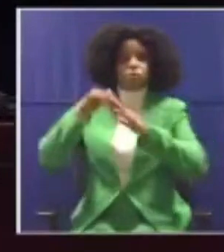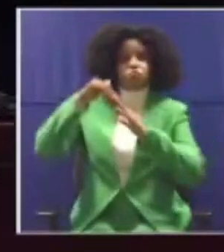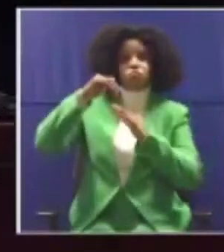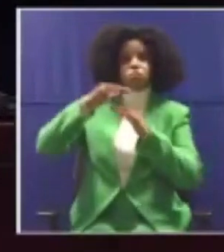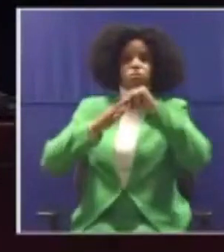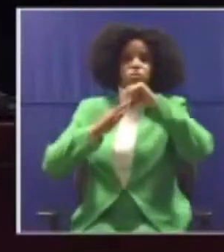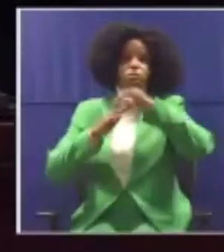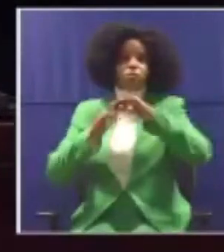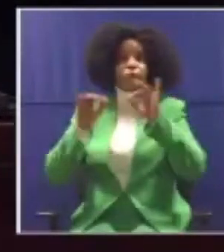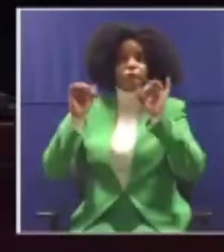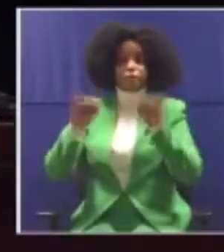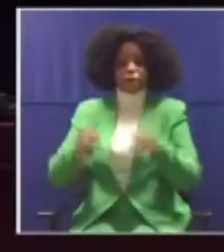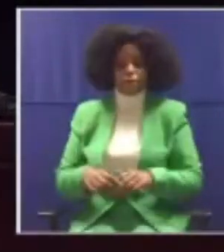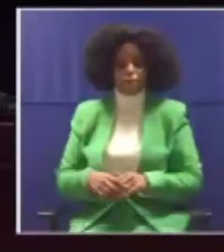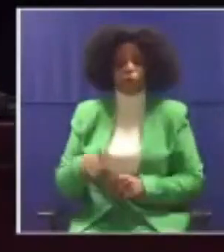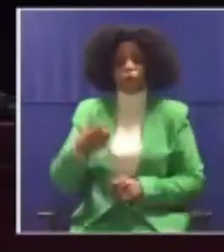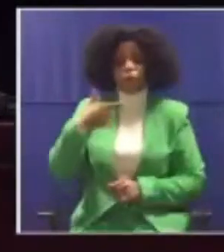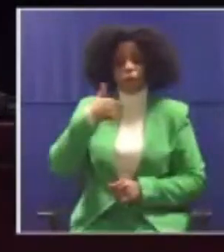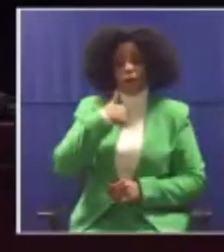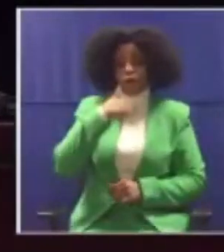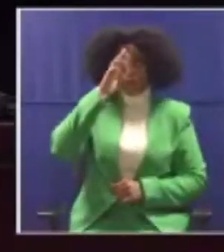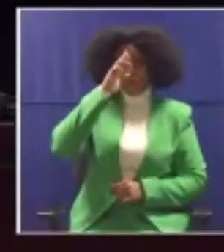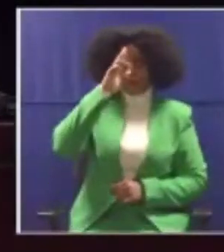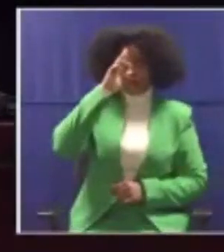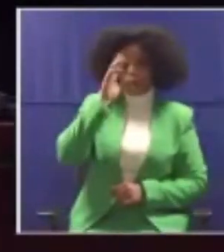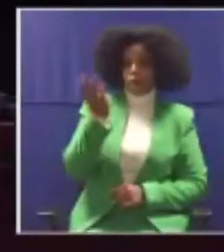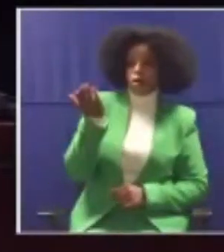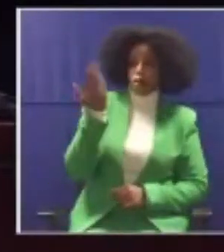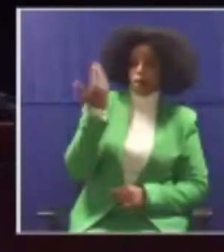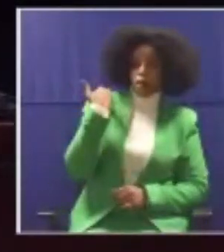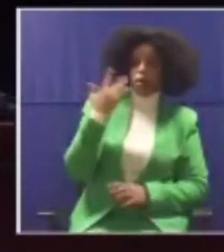And I remember in 2012, we even adopted